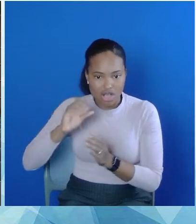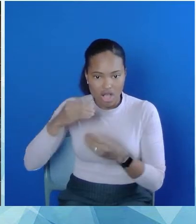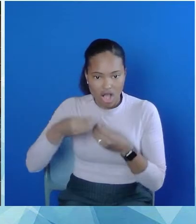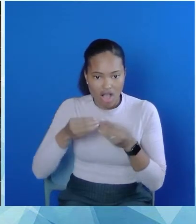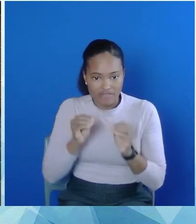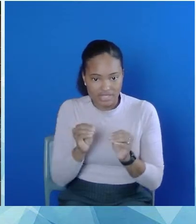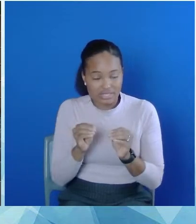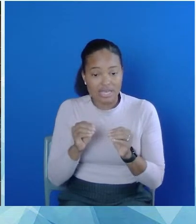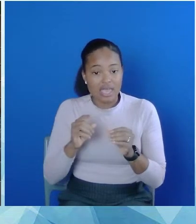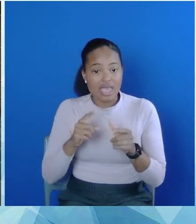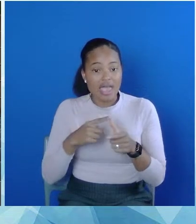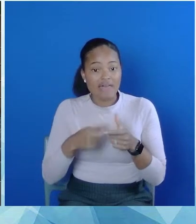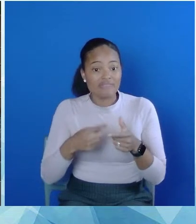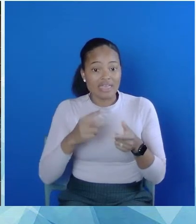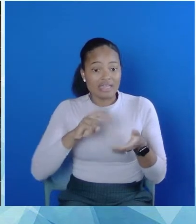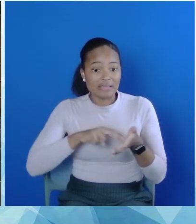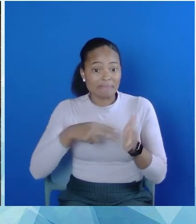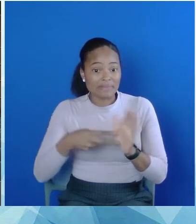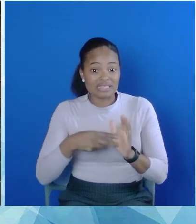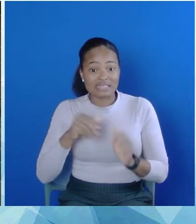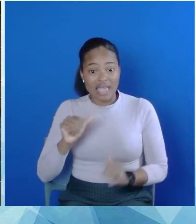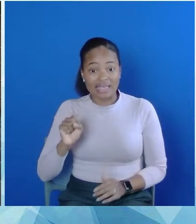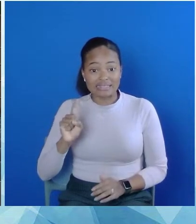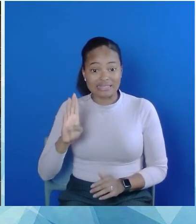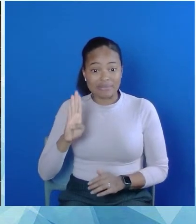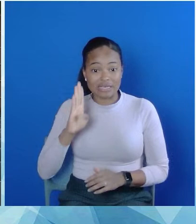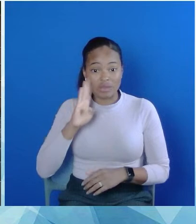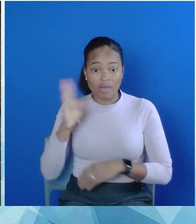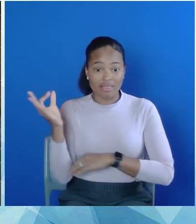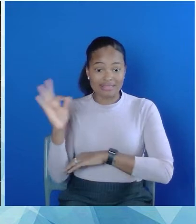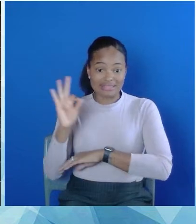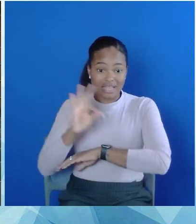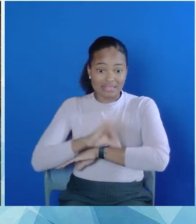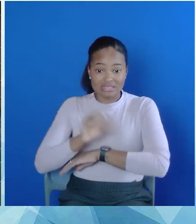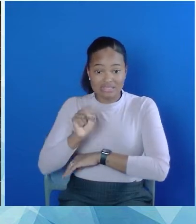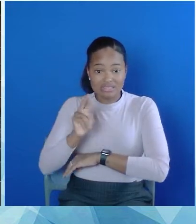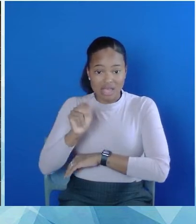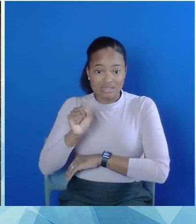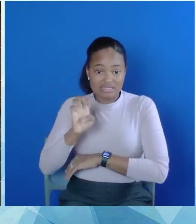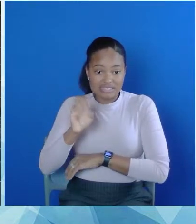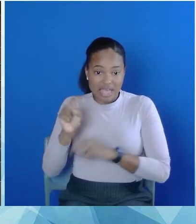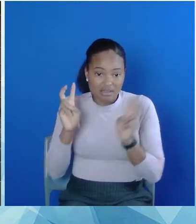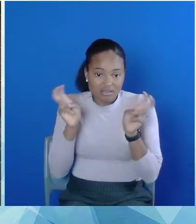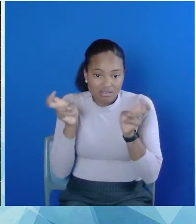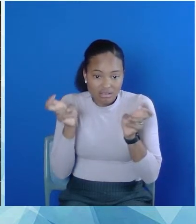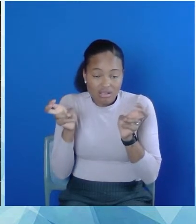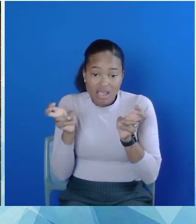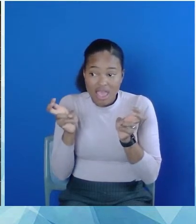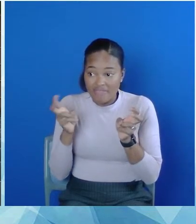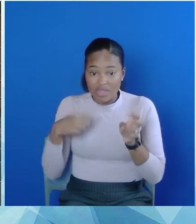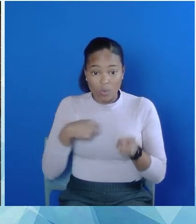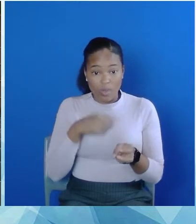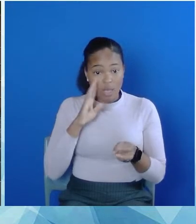roll up the sidewalks and all go home. It would be the end of ASDB in its current form.